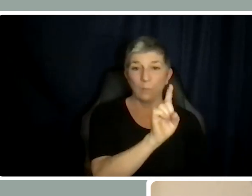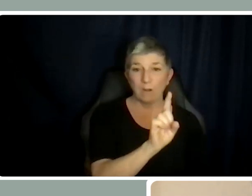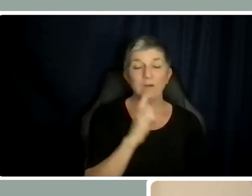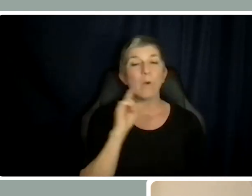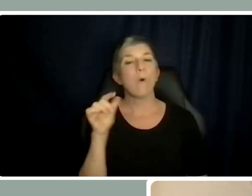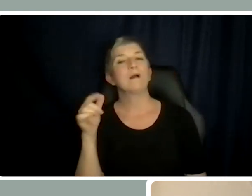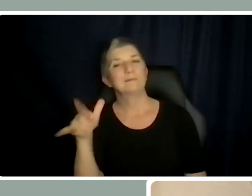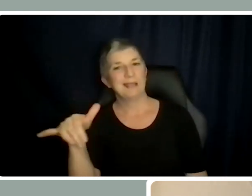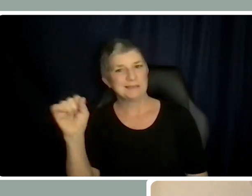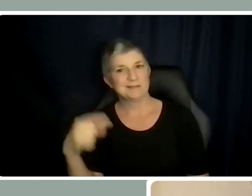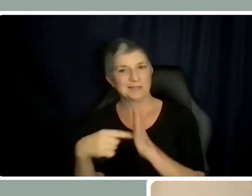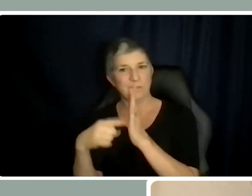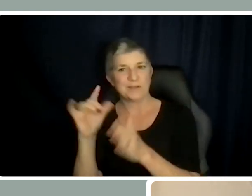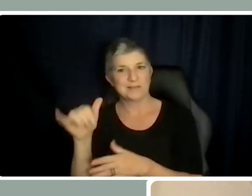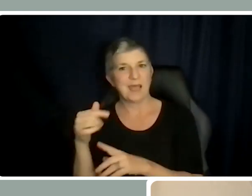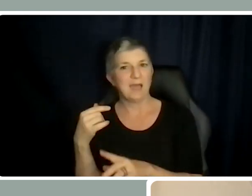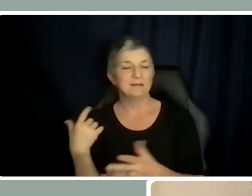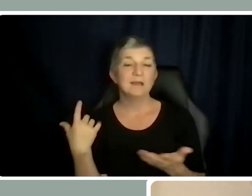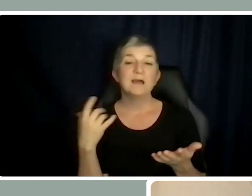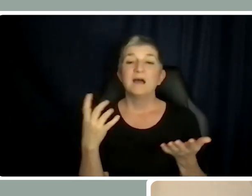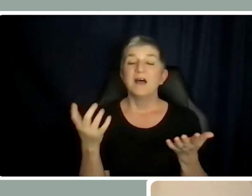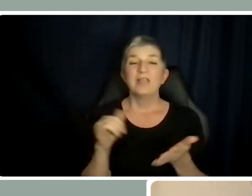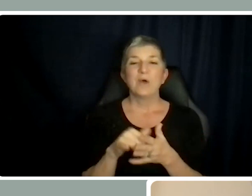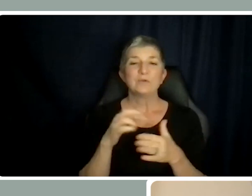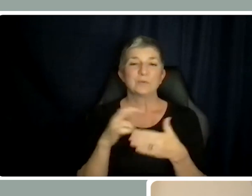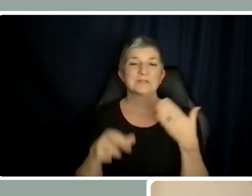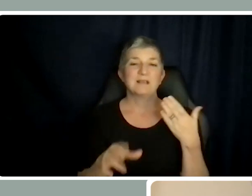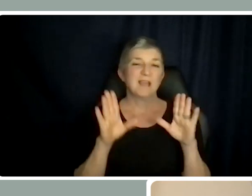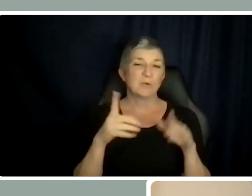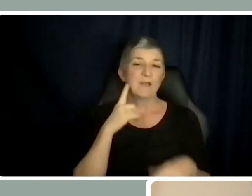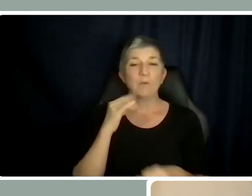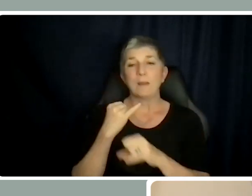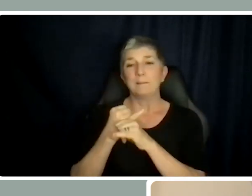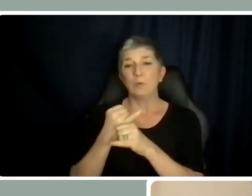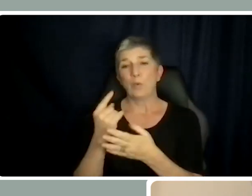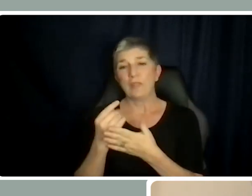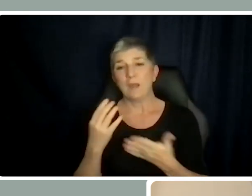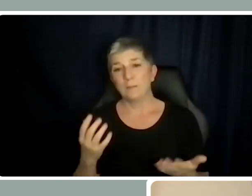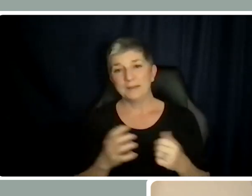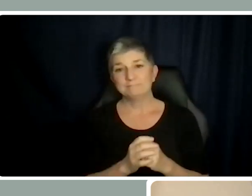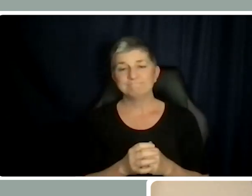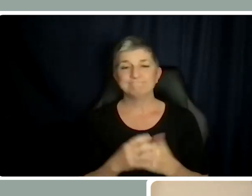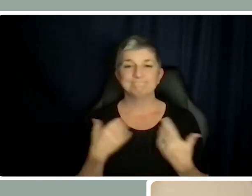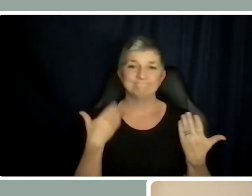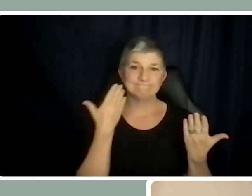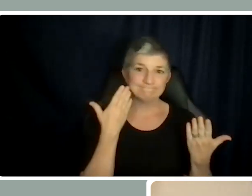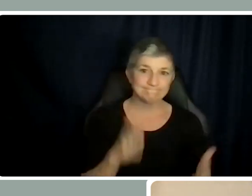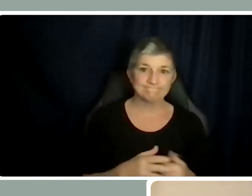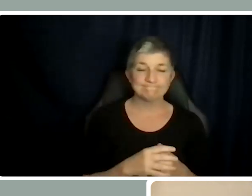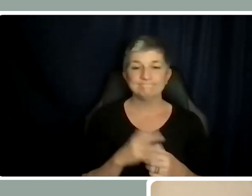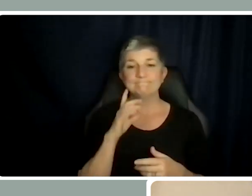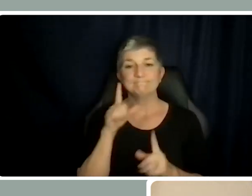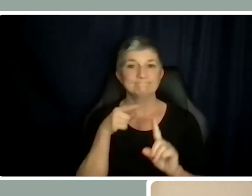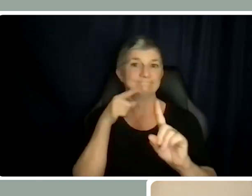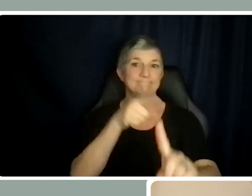express the marker PD-L1. So those results didn't look great for immunotherapy. I don't know, I obviously don't know the